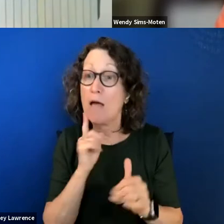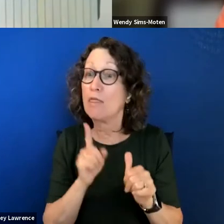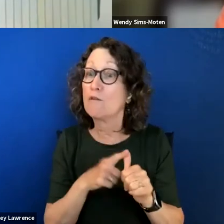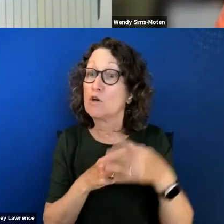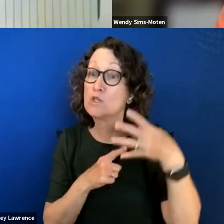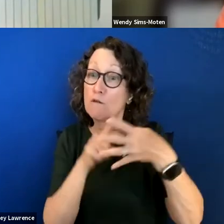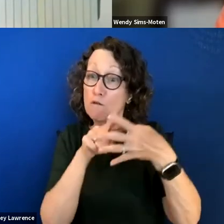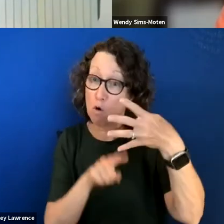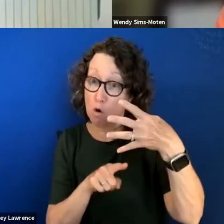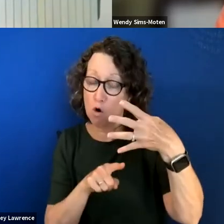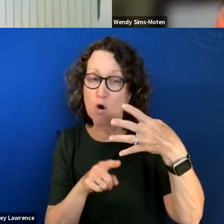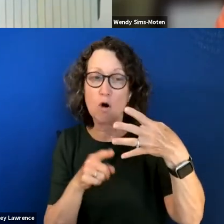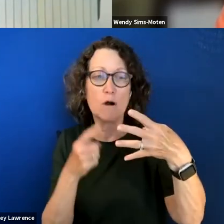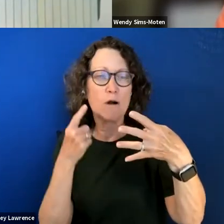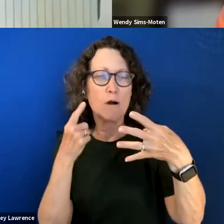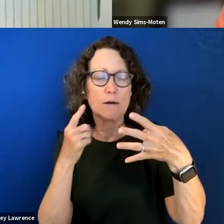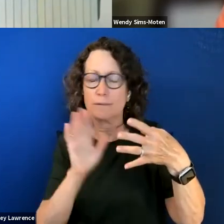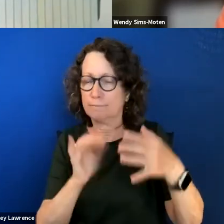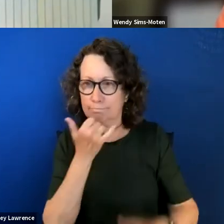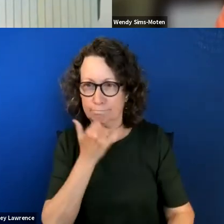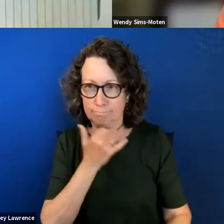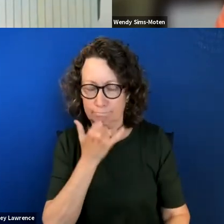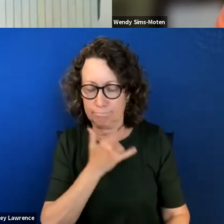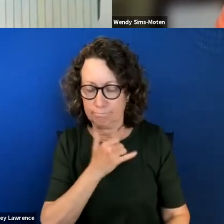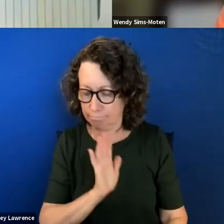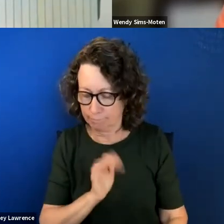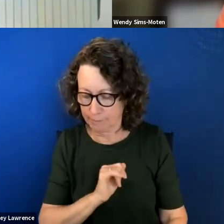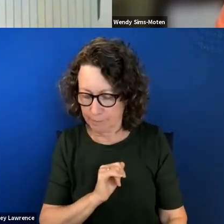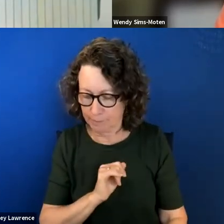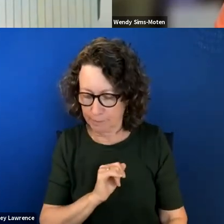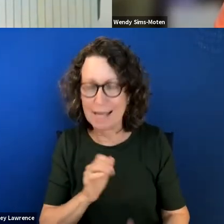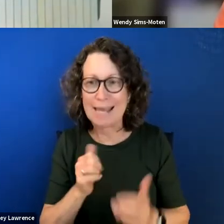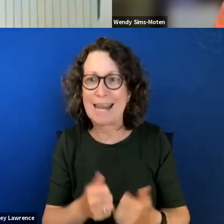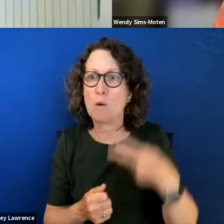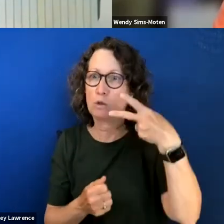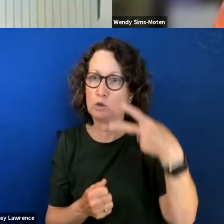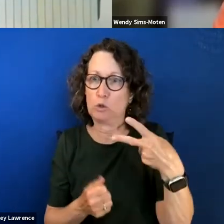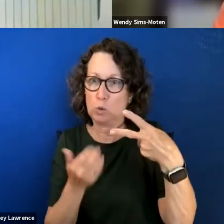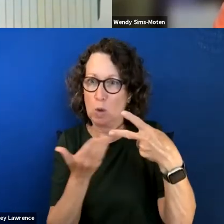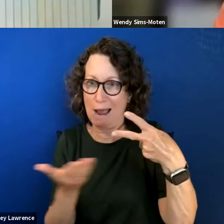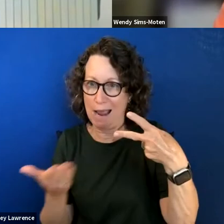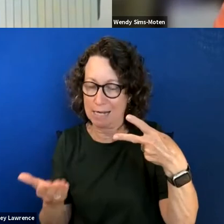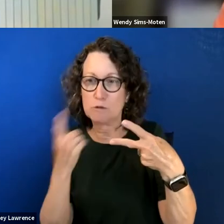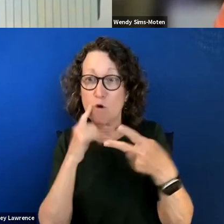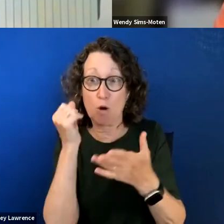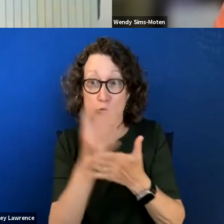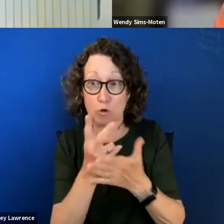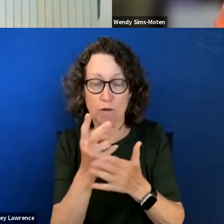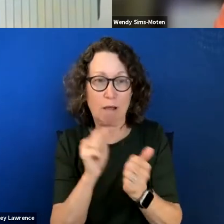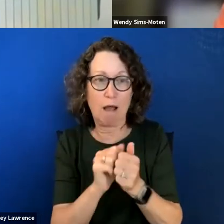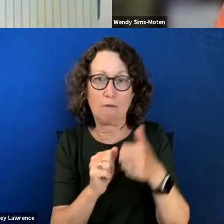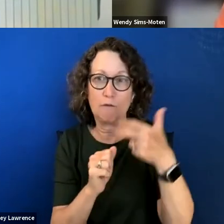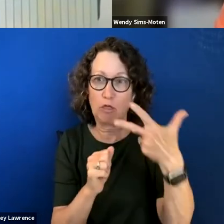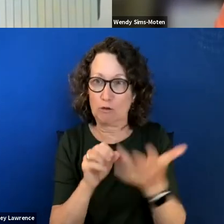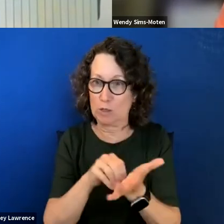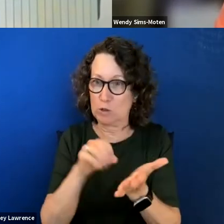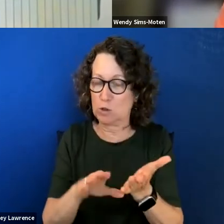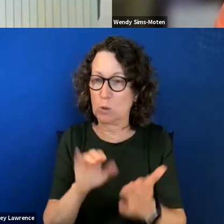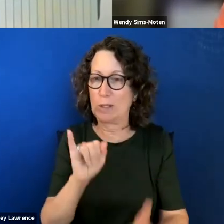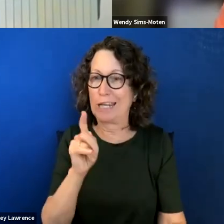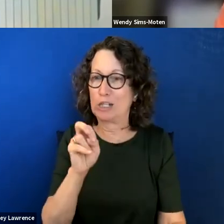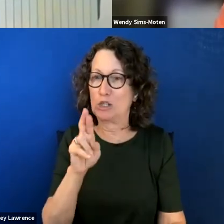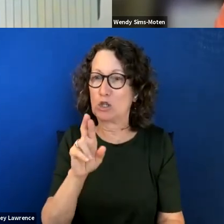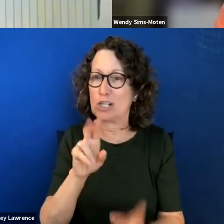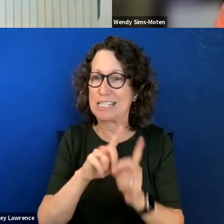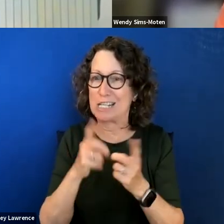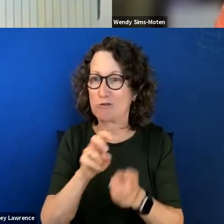4 items are for, now they're down to 2 items for approvals of 3 student inter-district